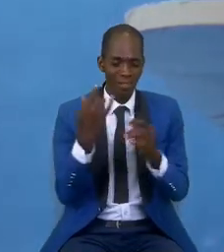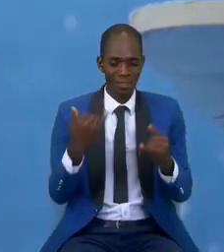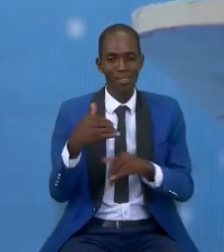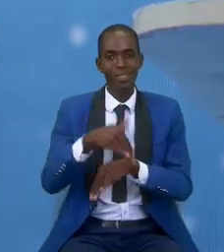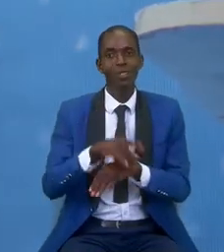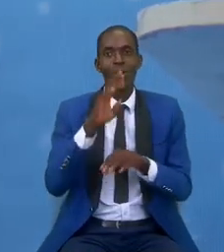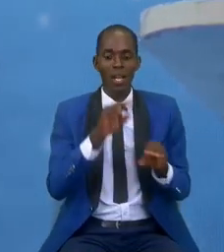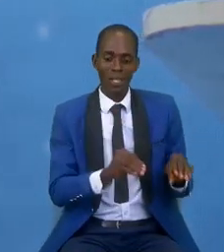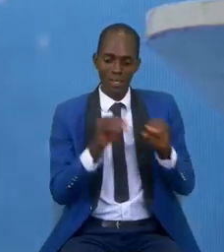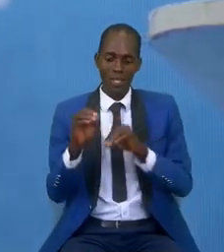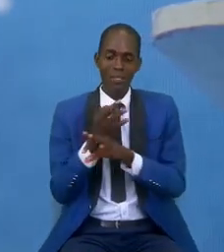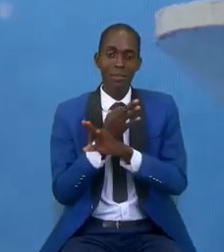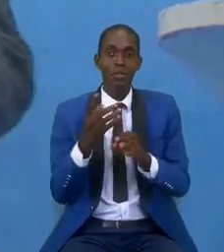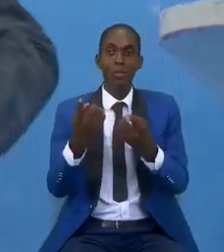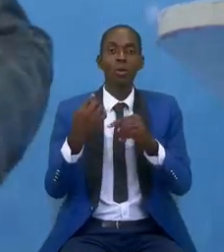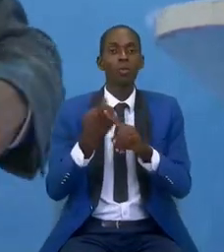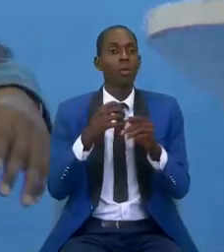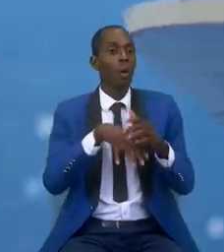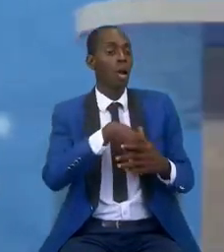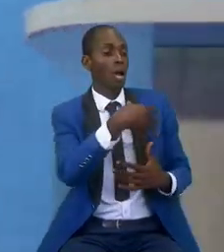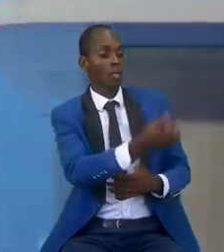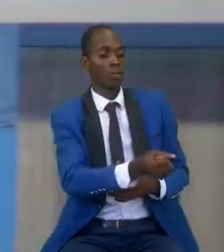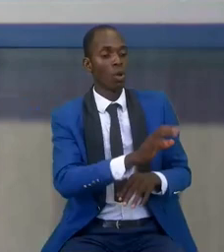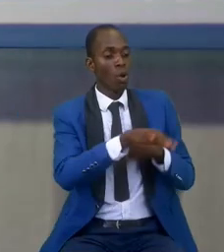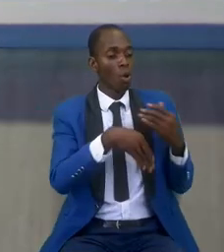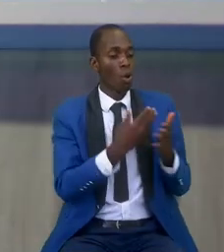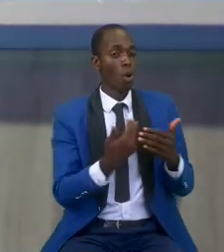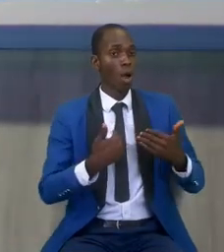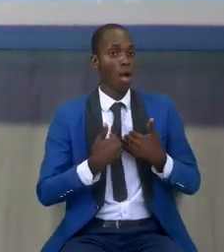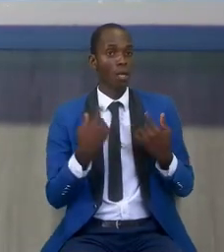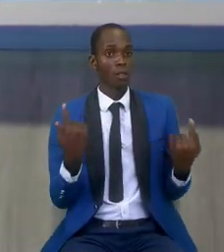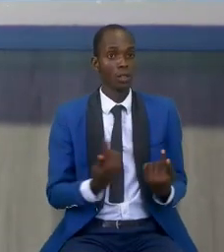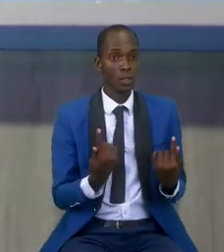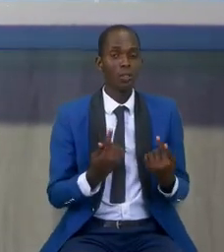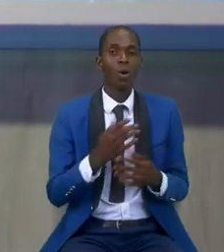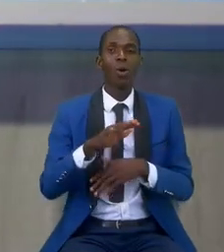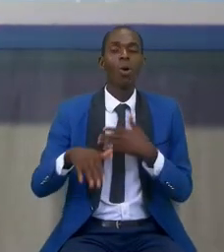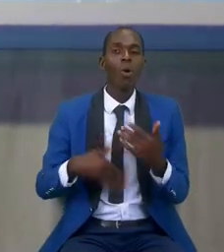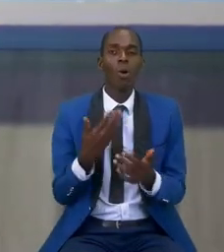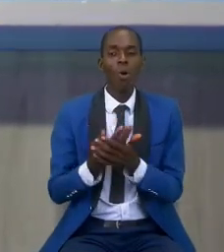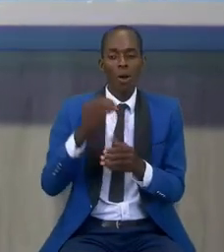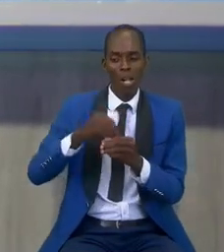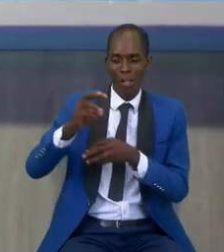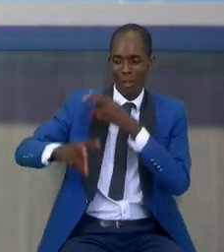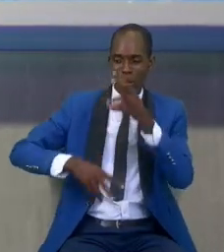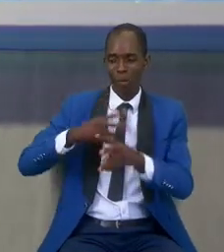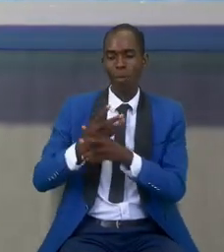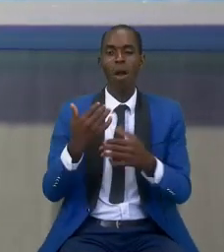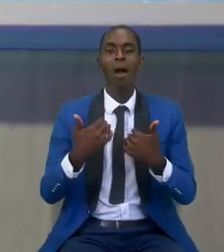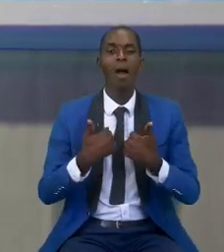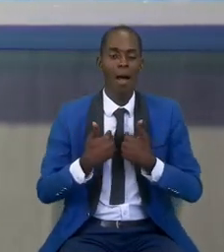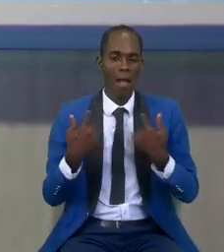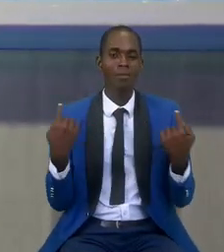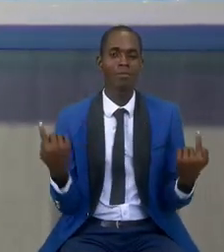all in the world you have seen and now you see I'm like everybody else I feel the guilt